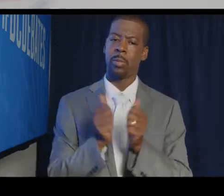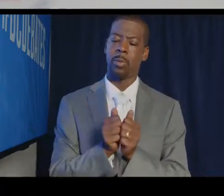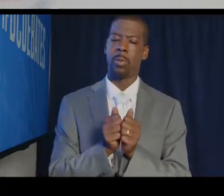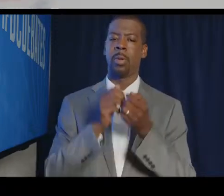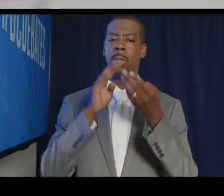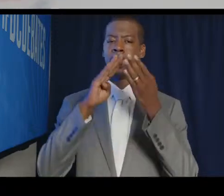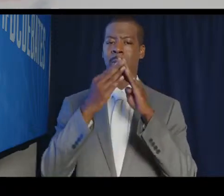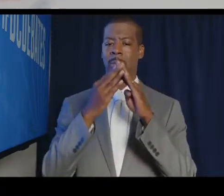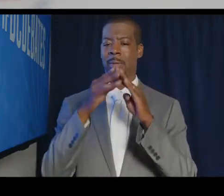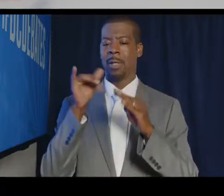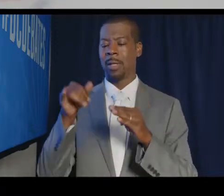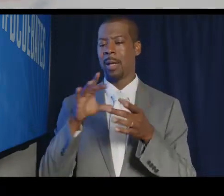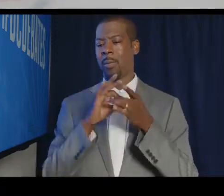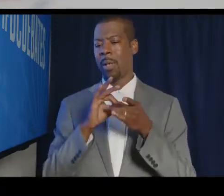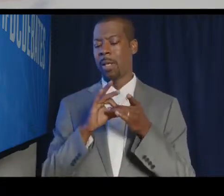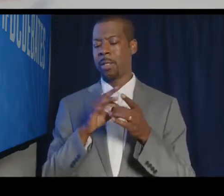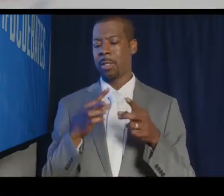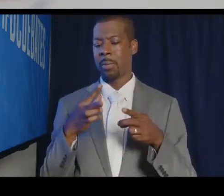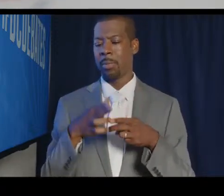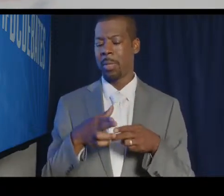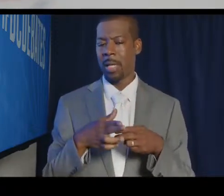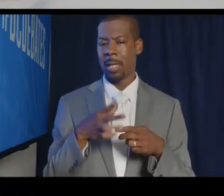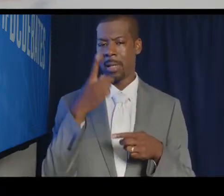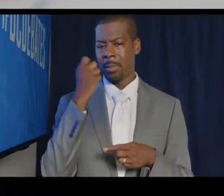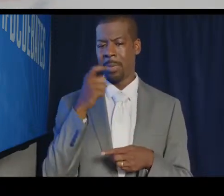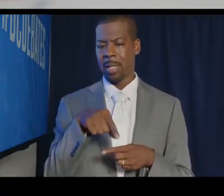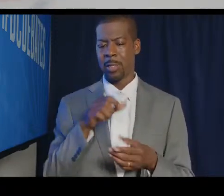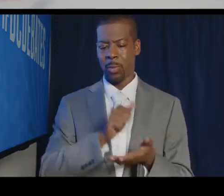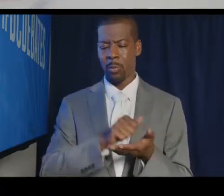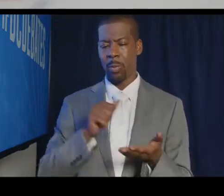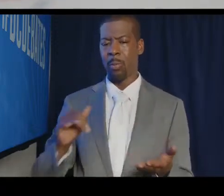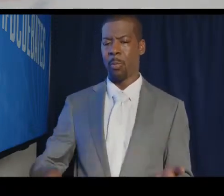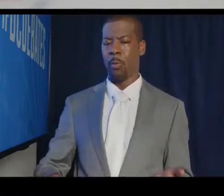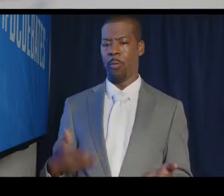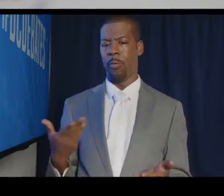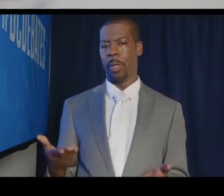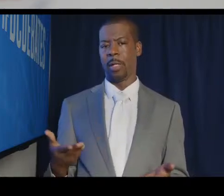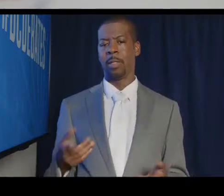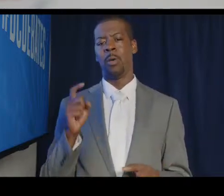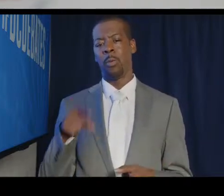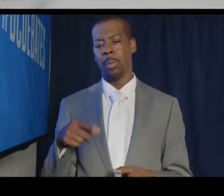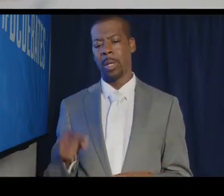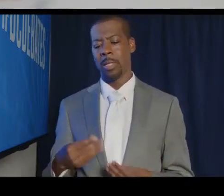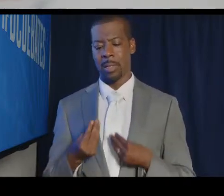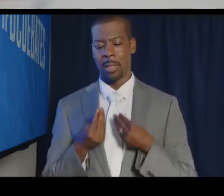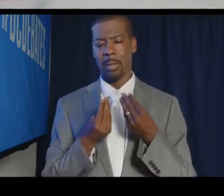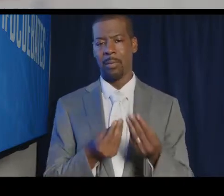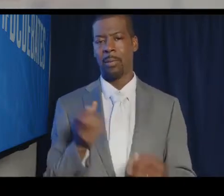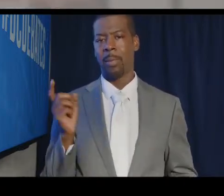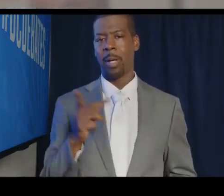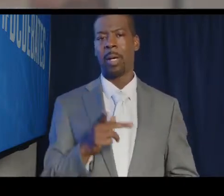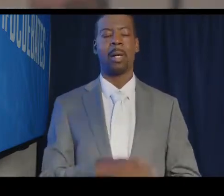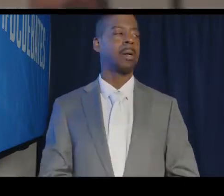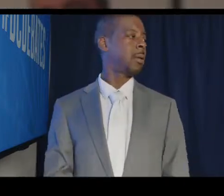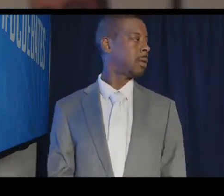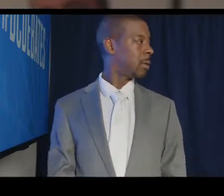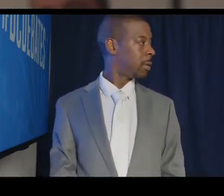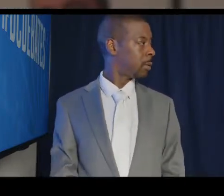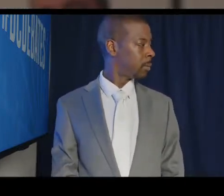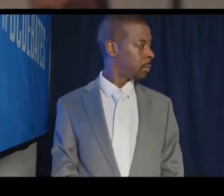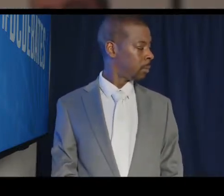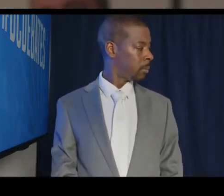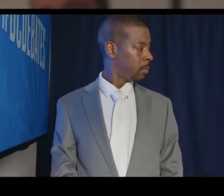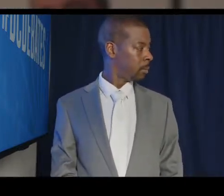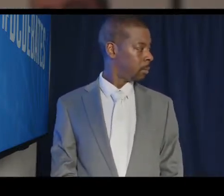not because of the community, but because we took stuff out and away from them. So now we have to bring it back to them again. Thank you. Councilmember White, what's